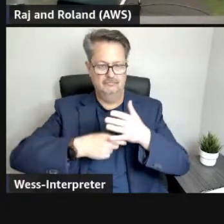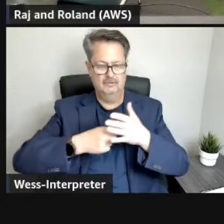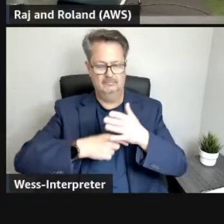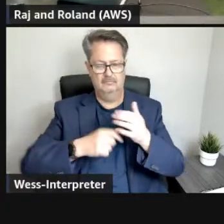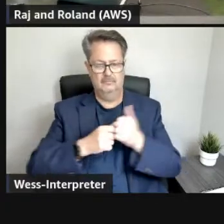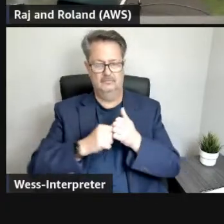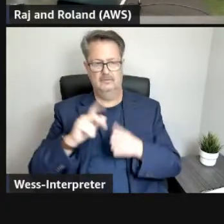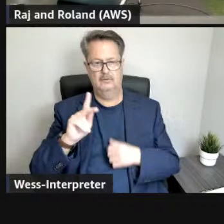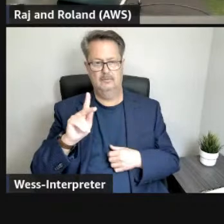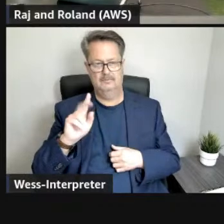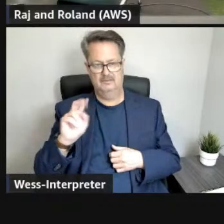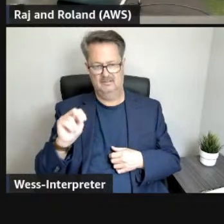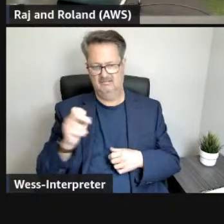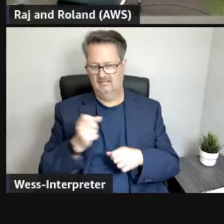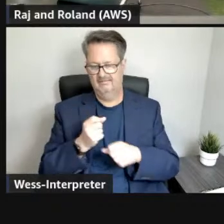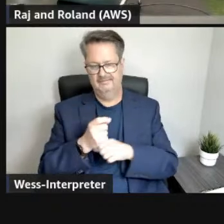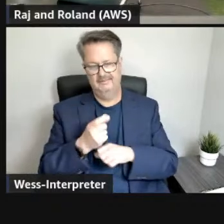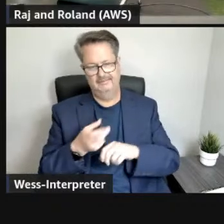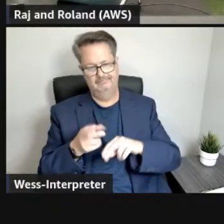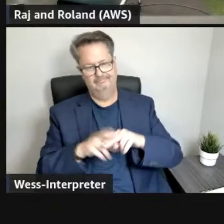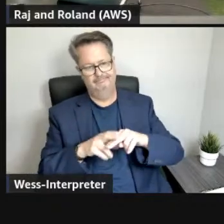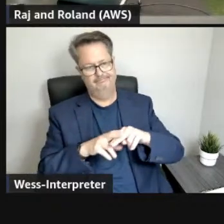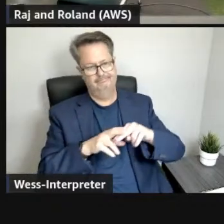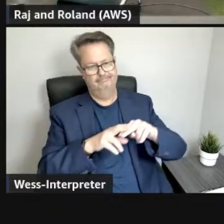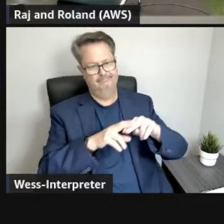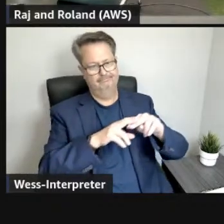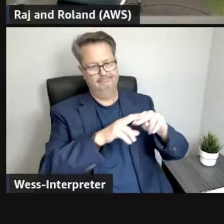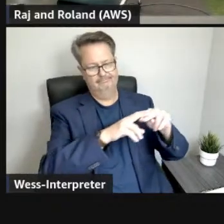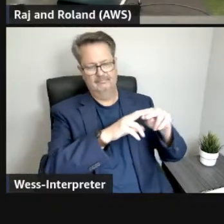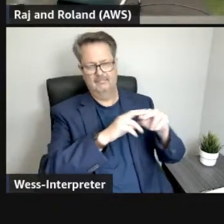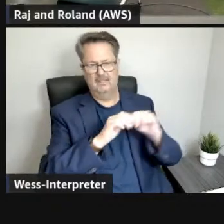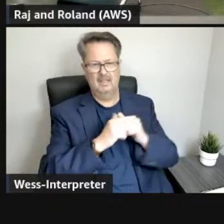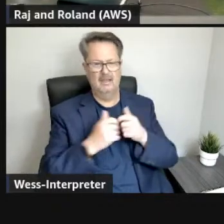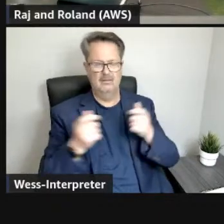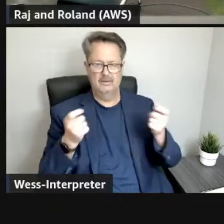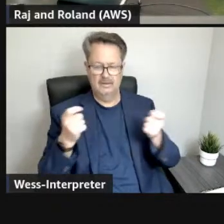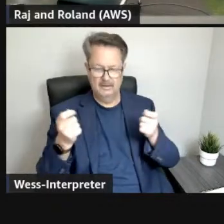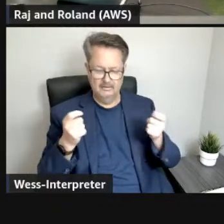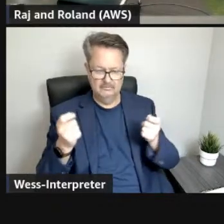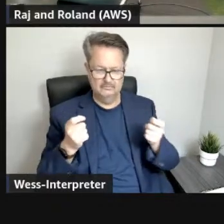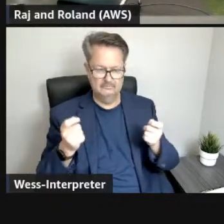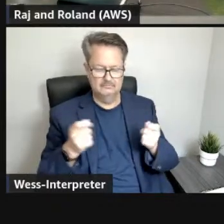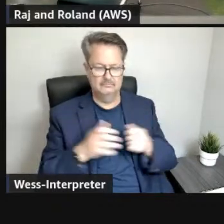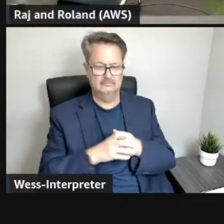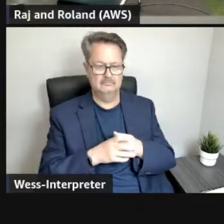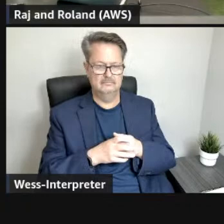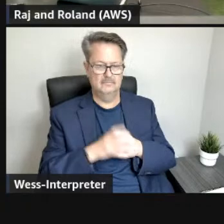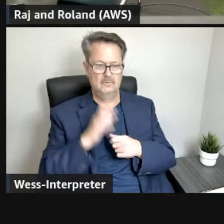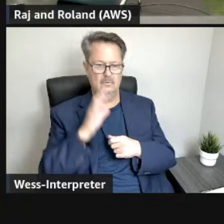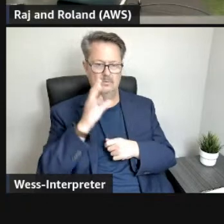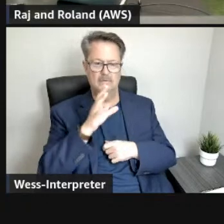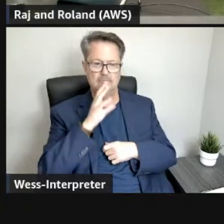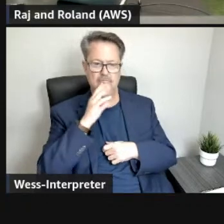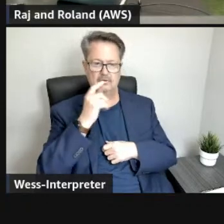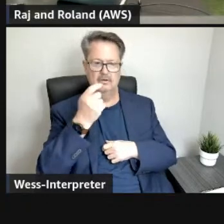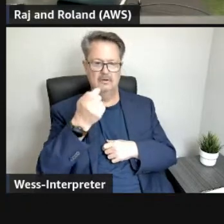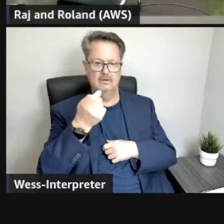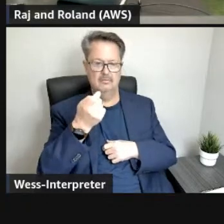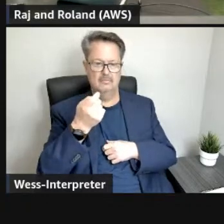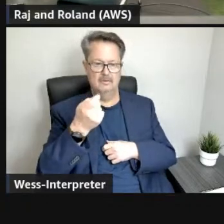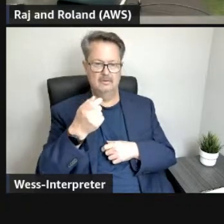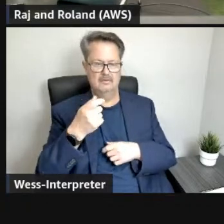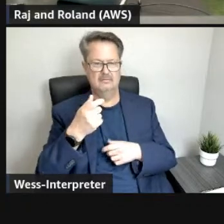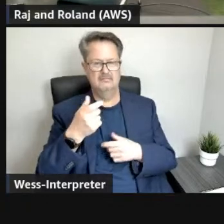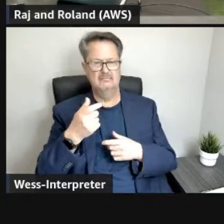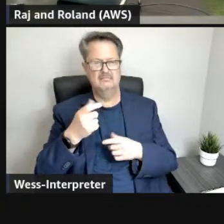going up year over year. And so how do we handle that? And so we're going to talk a little bit about different areas and